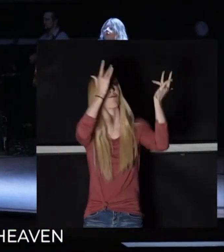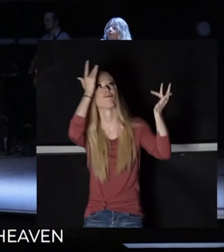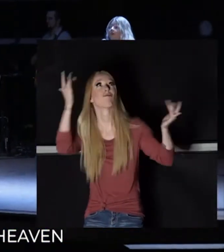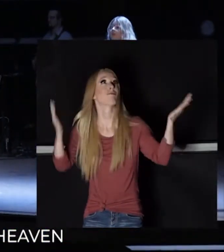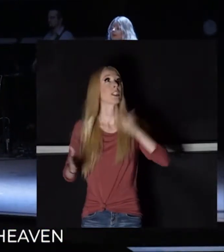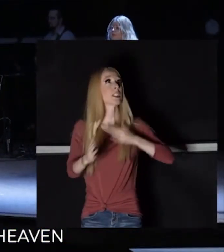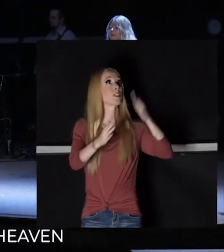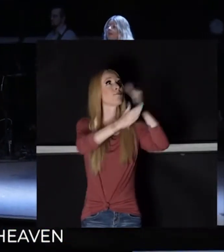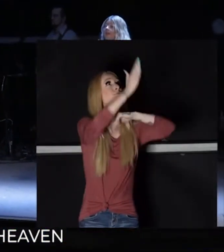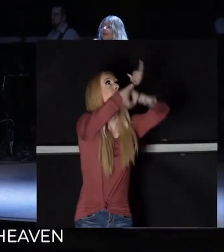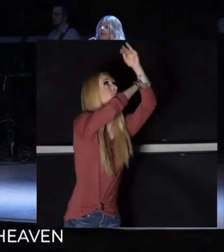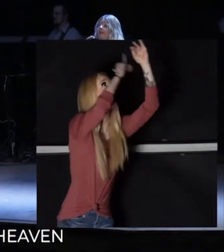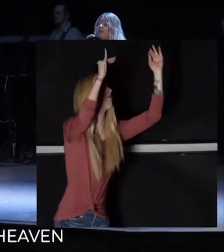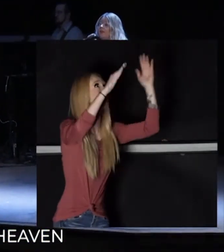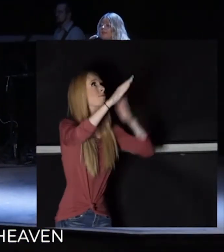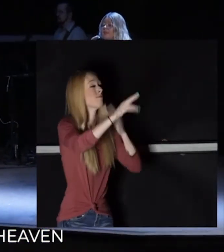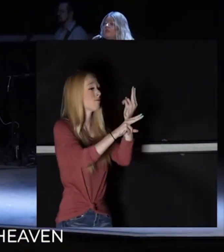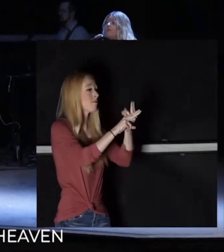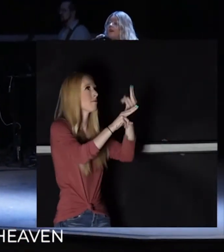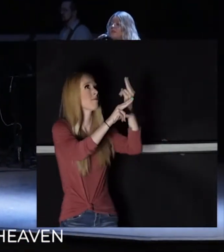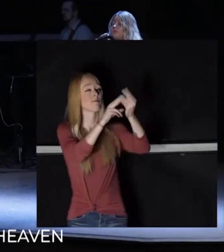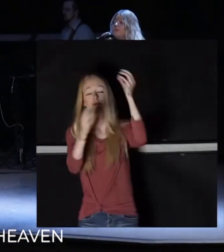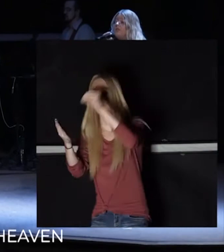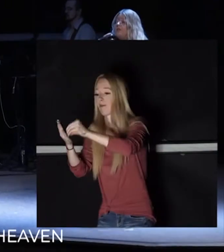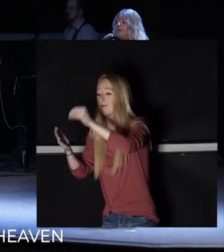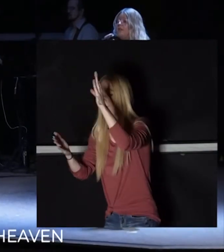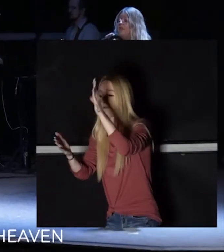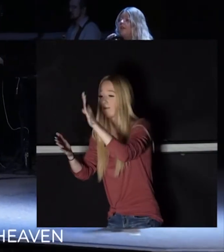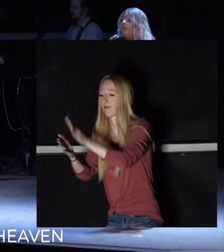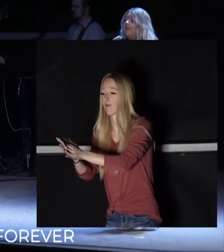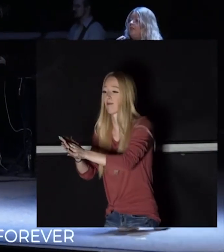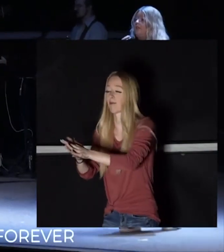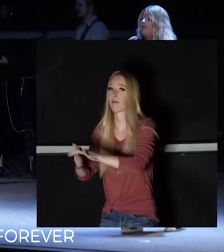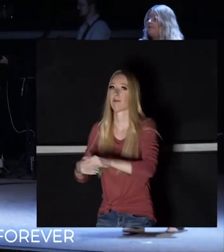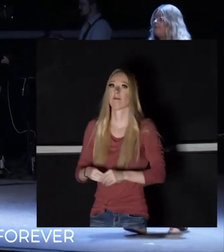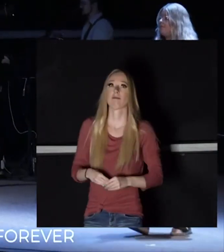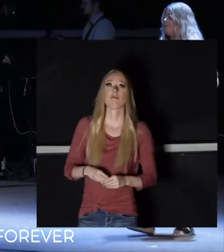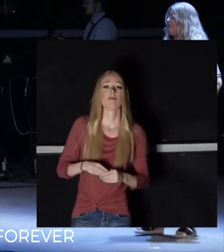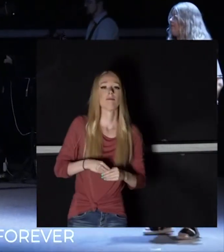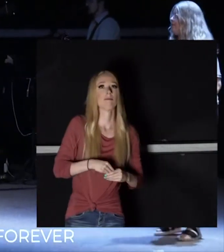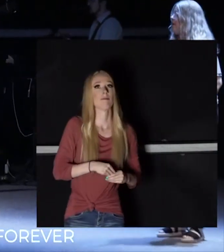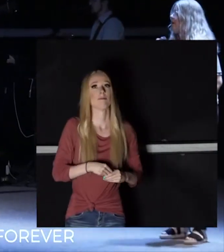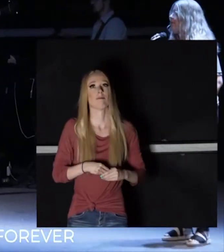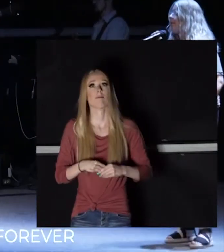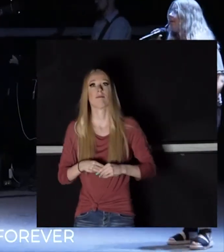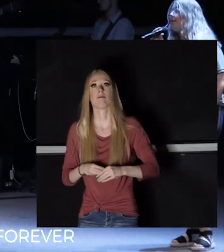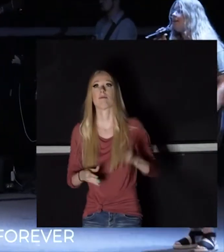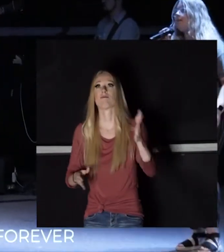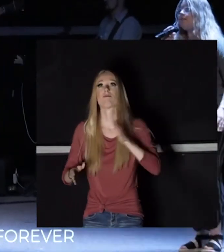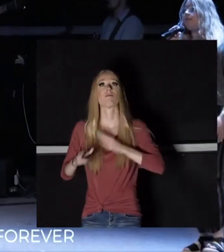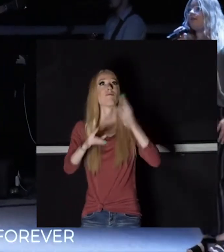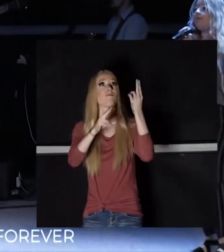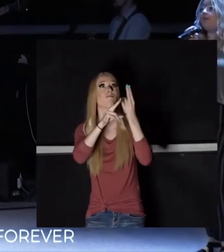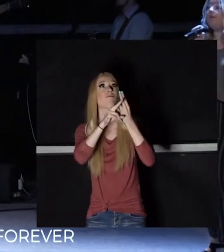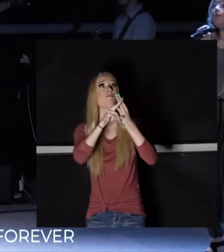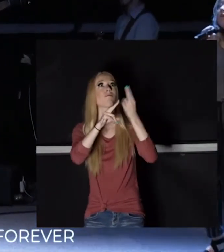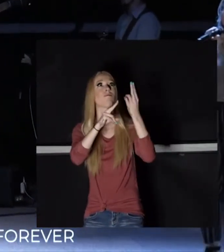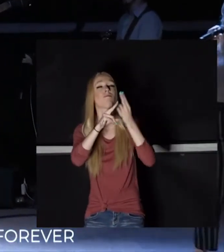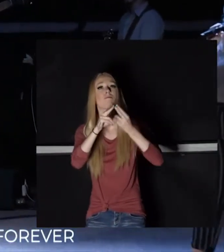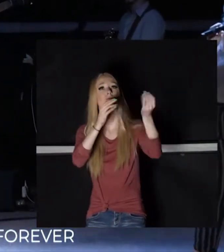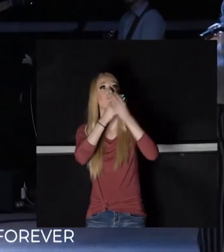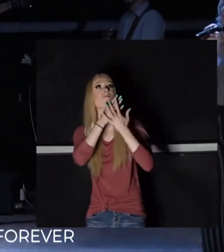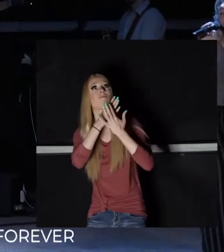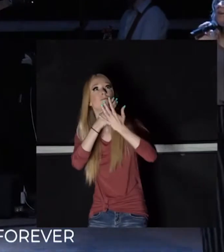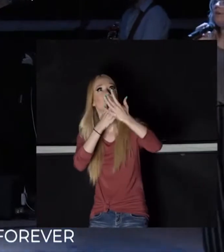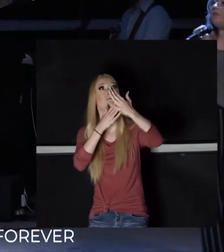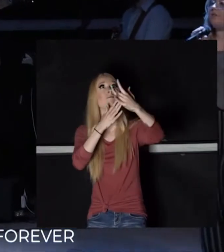get over. My name is registered in heaven. My praise belongs